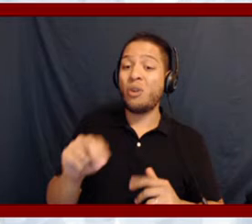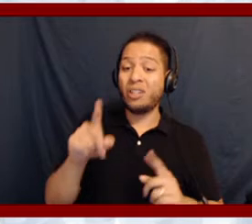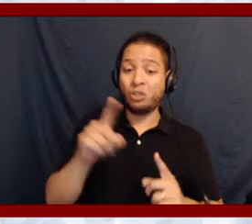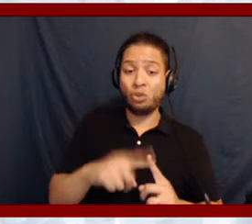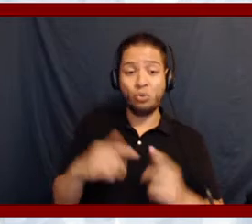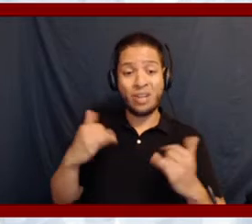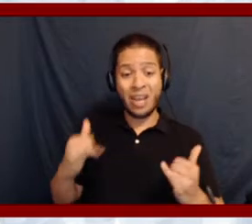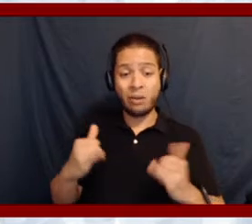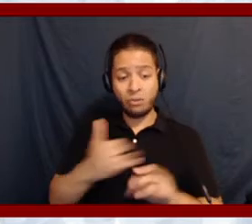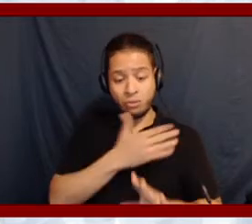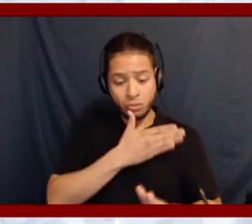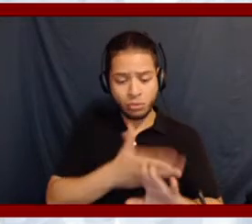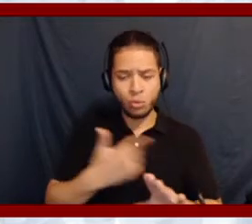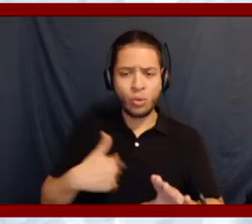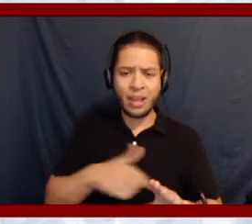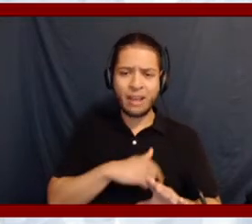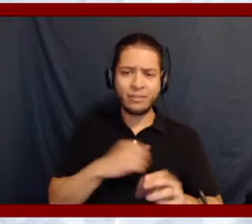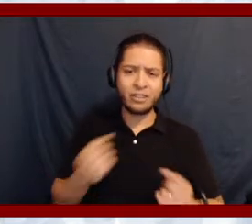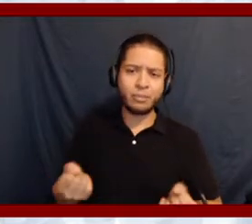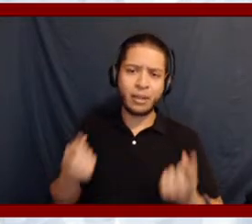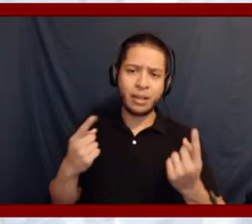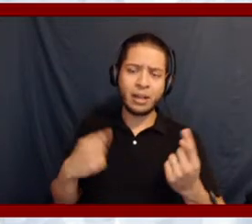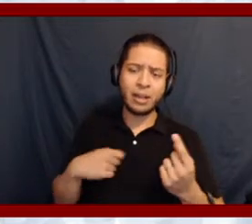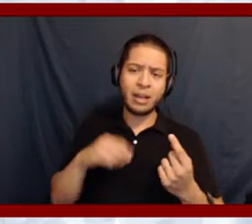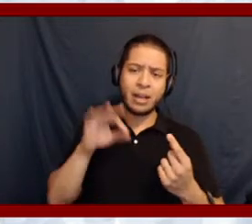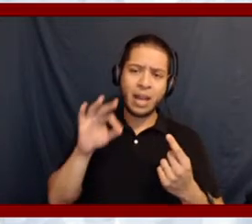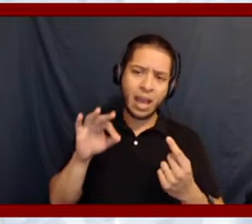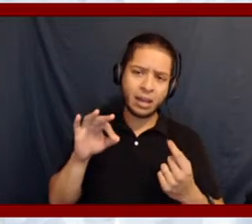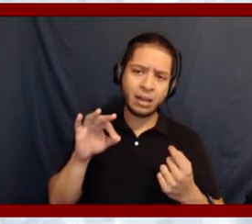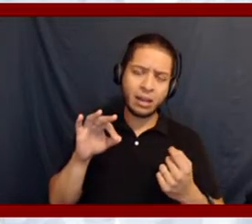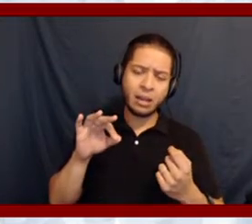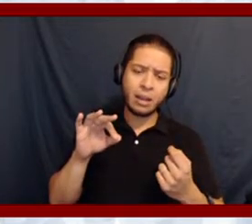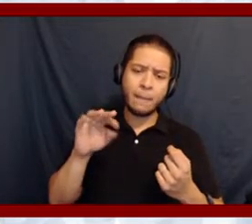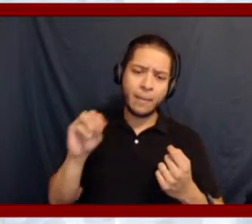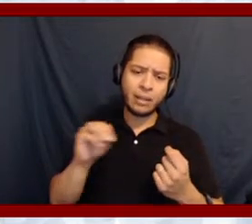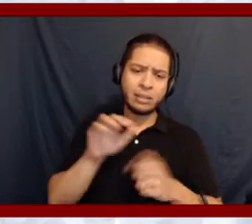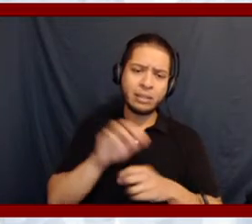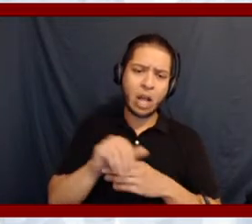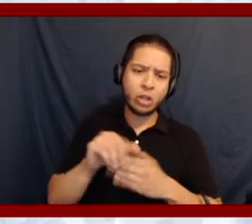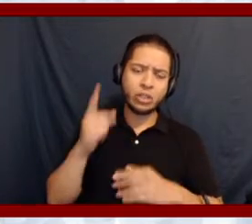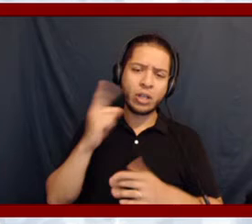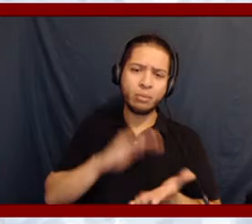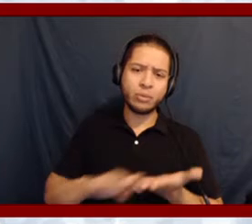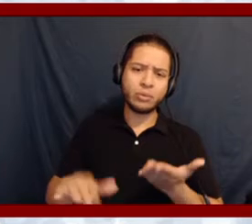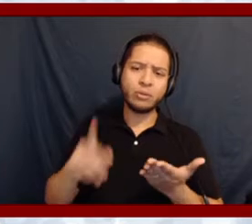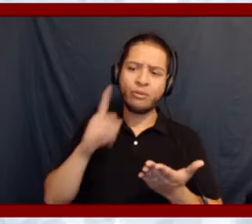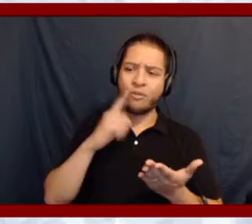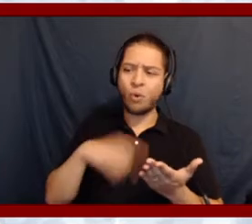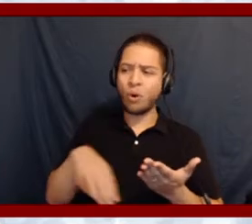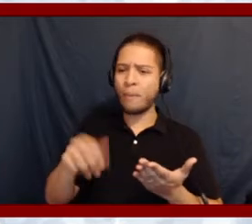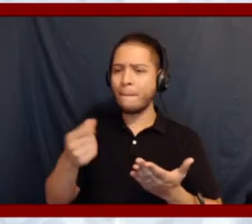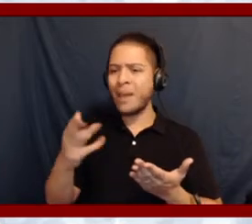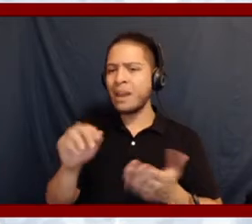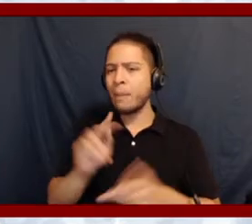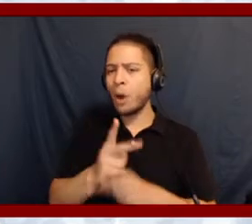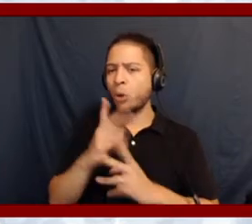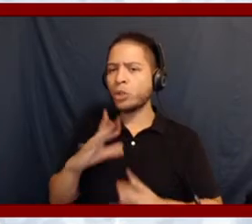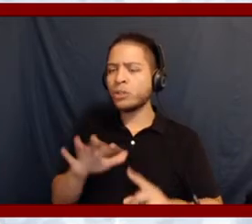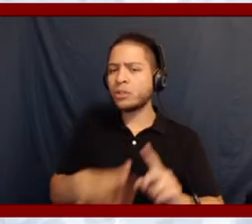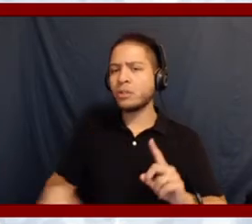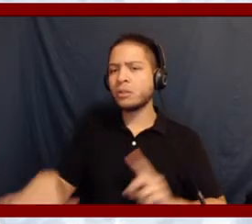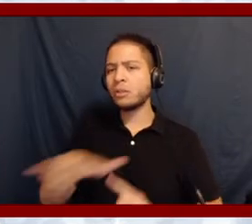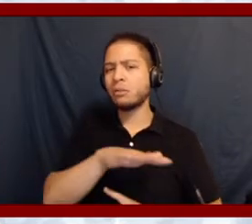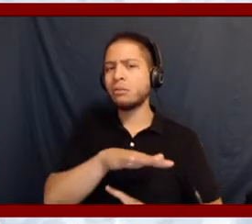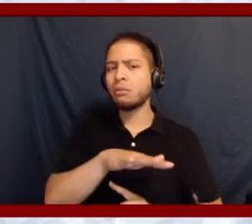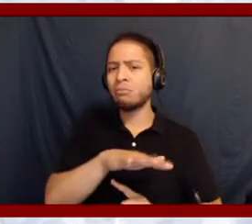in discharges to over 560,000 borrowers. That's significant. Many more have benefited from